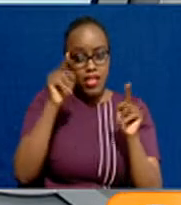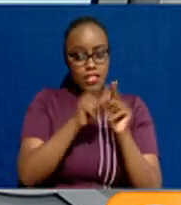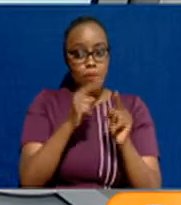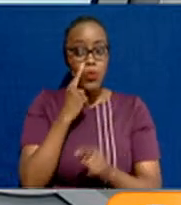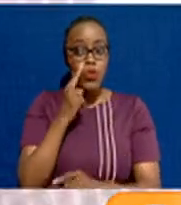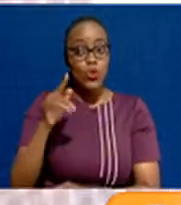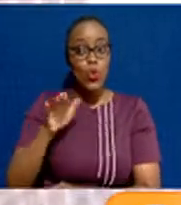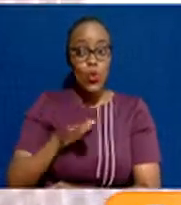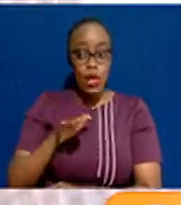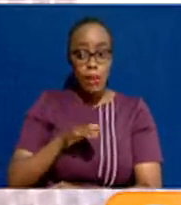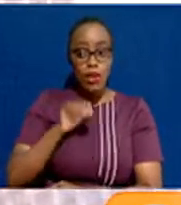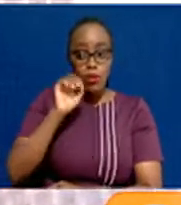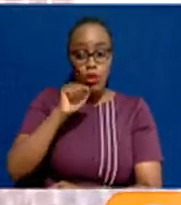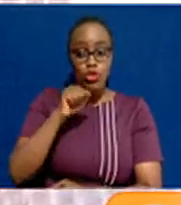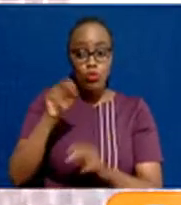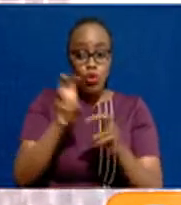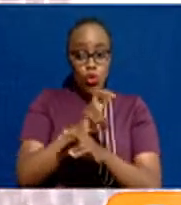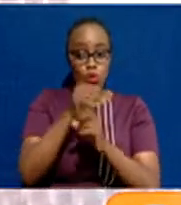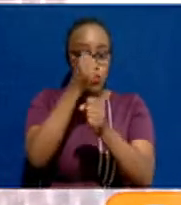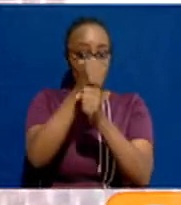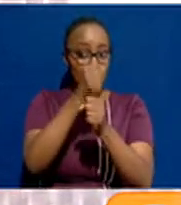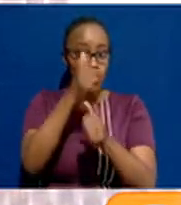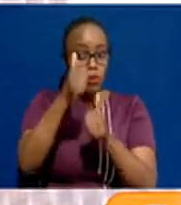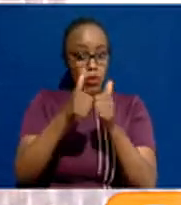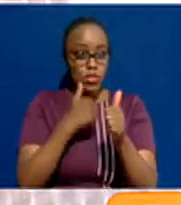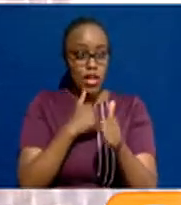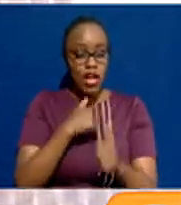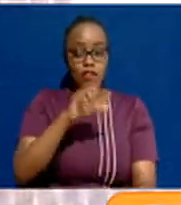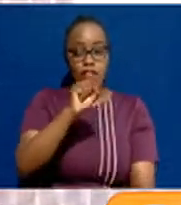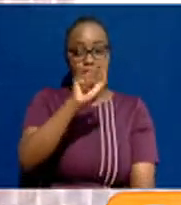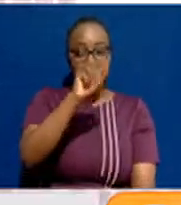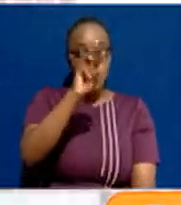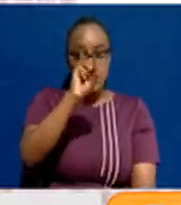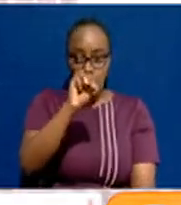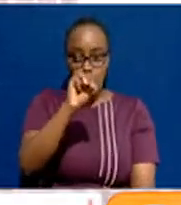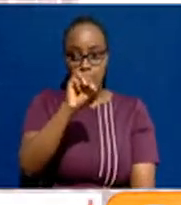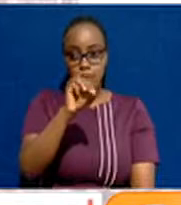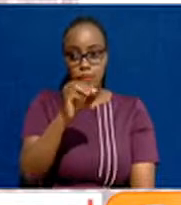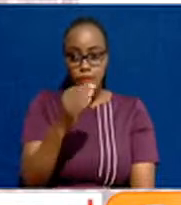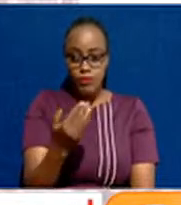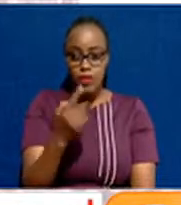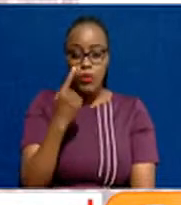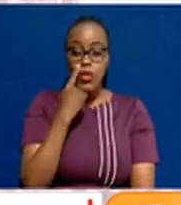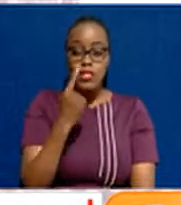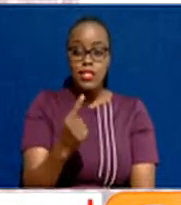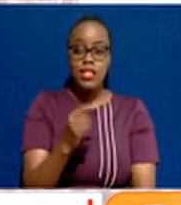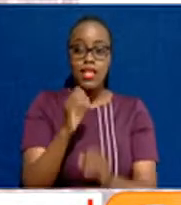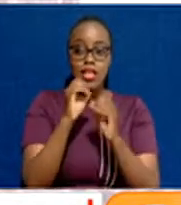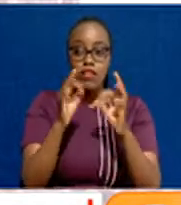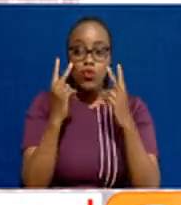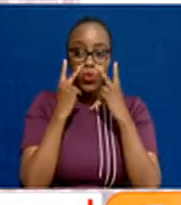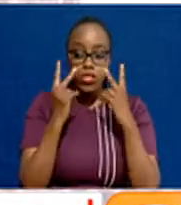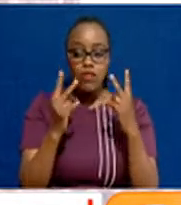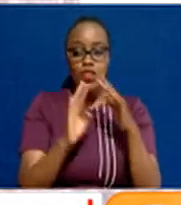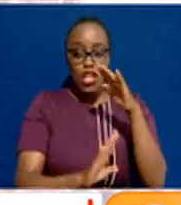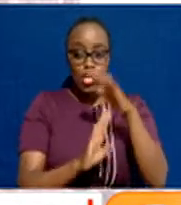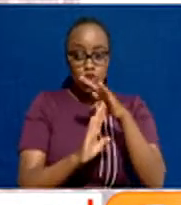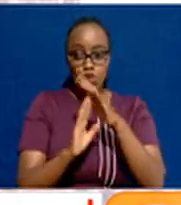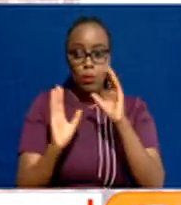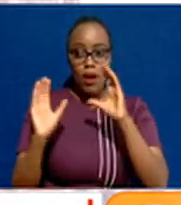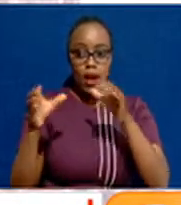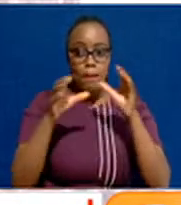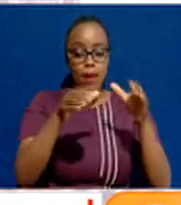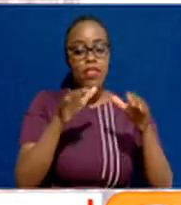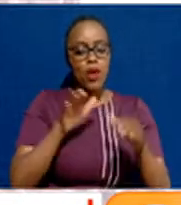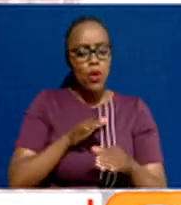women would look for jobs that were not in STEM, right. Now STEAM. But we are seeing that if you look at some of the top corporates, women are the